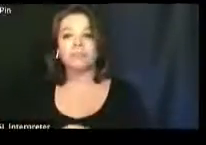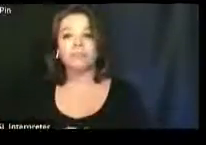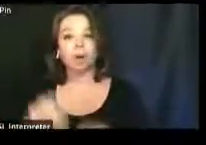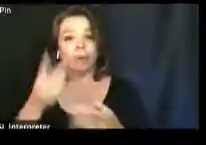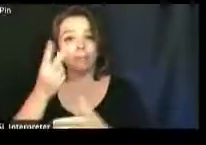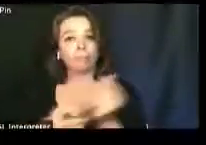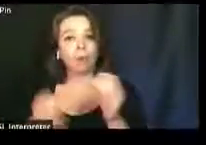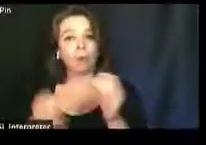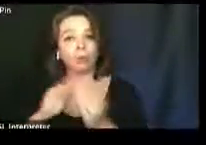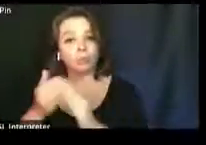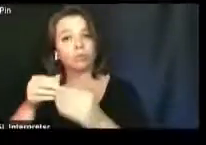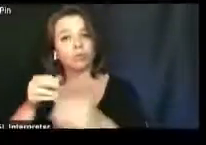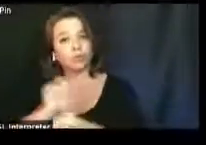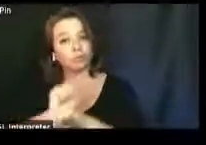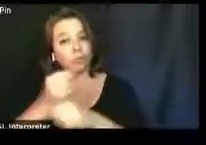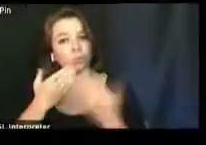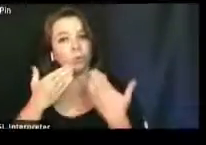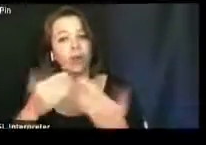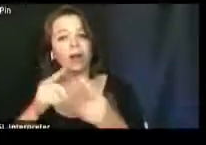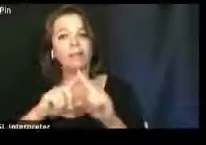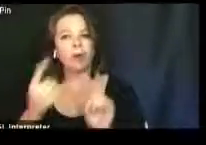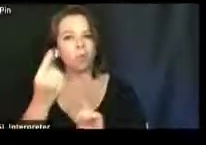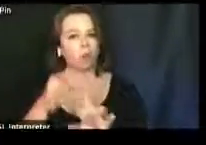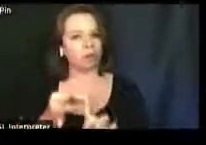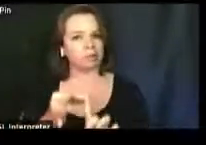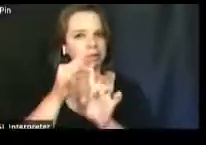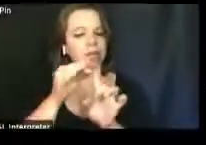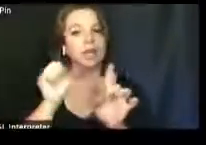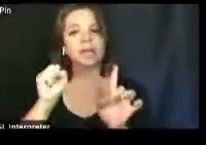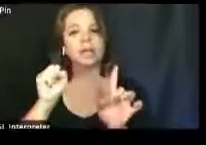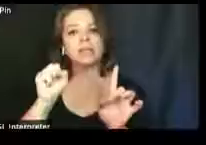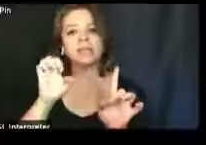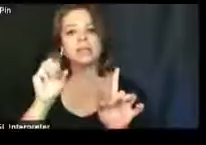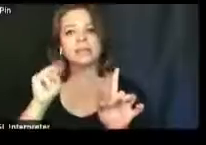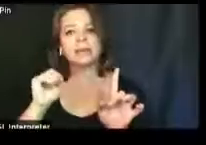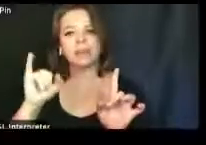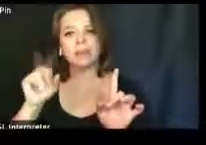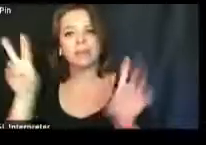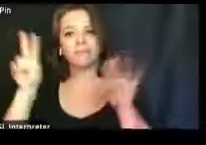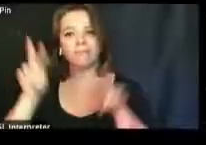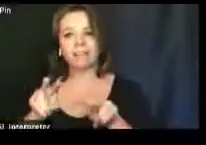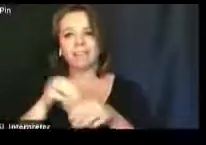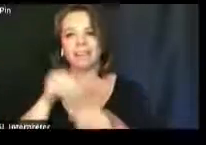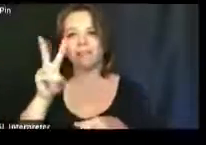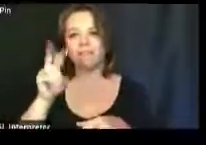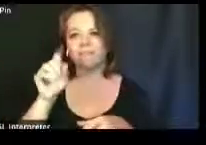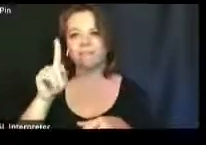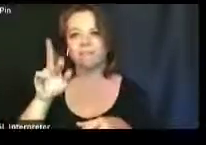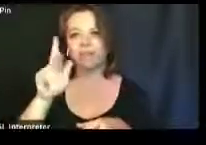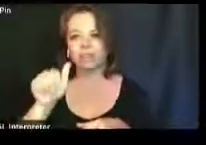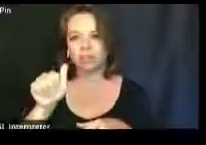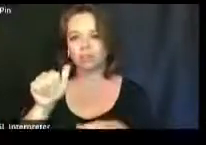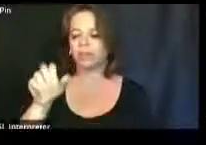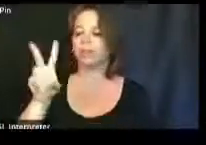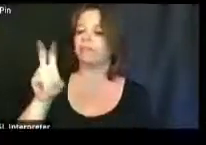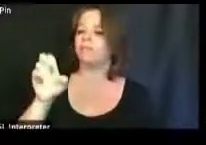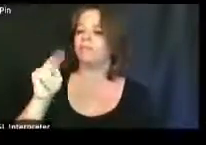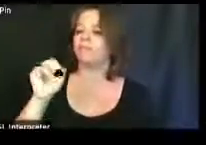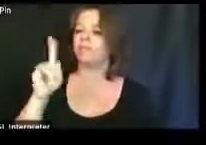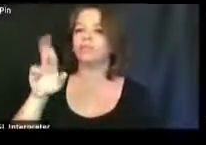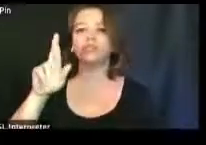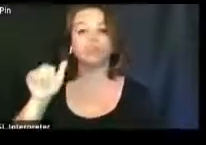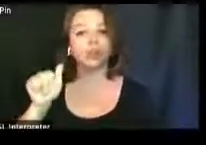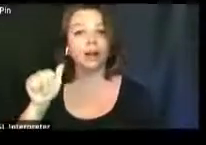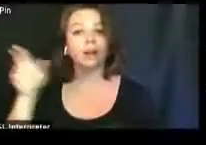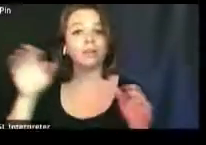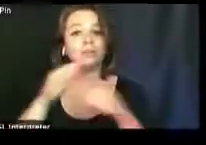one exception, Simi Valley in the Ventura County, which we advise should be removed from the 25th Congressional